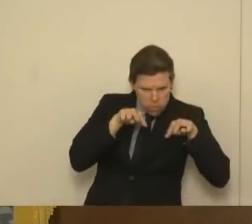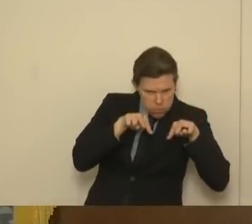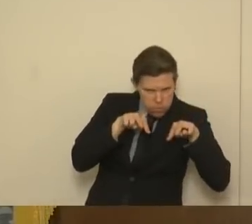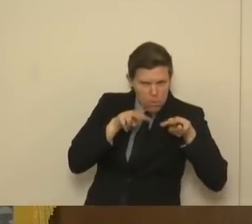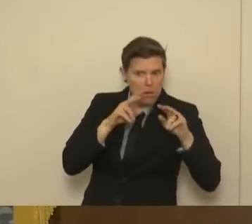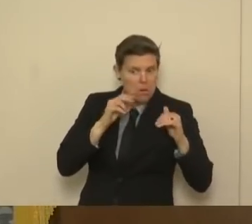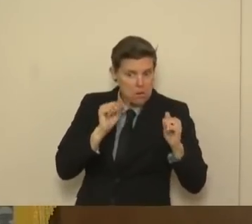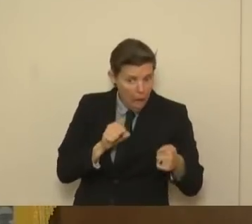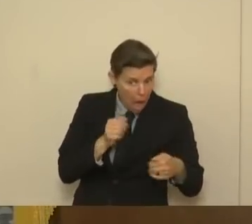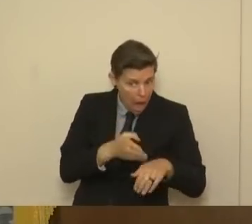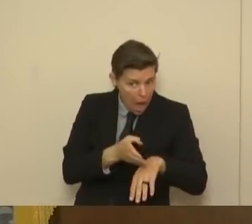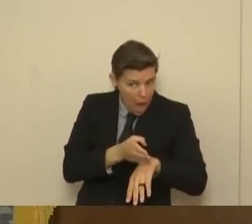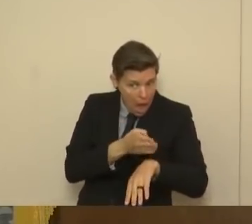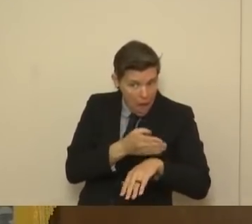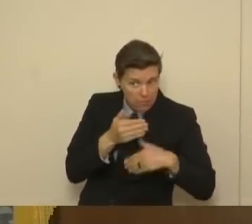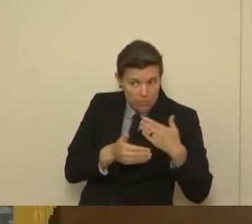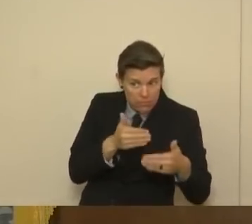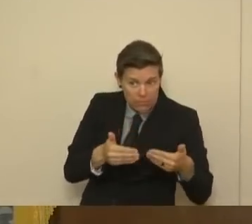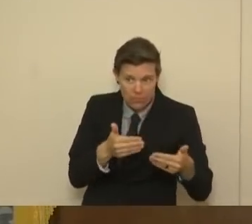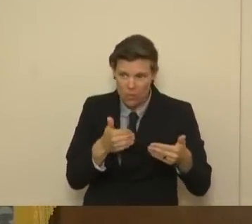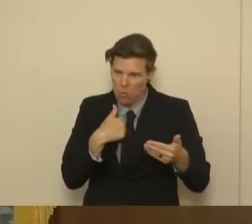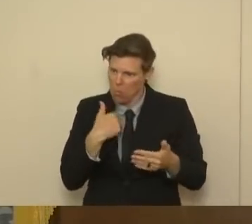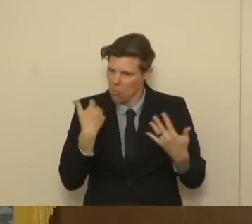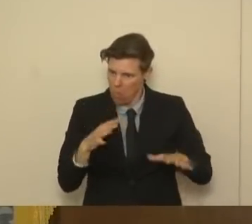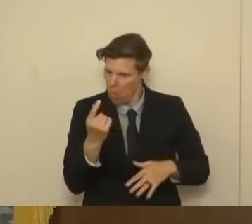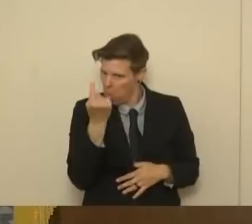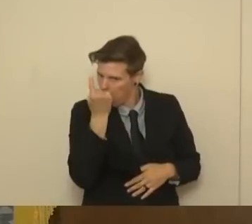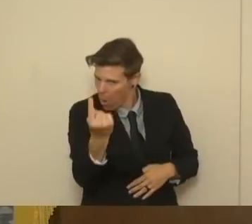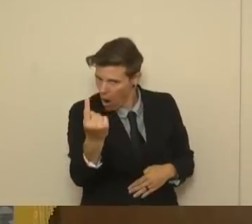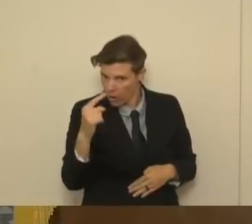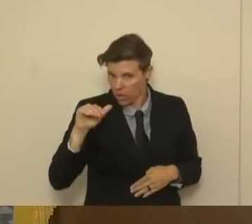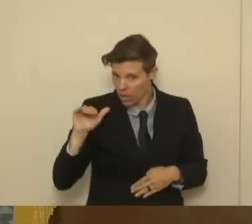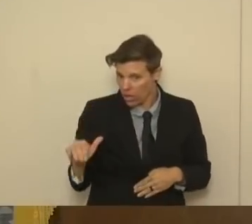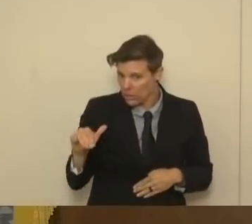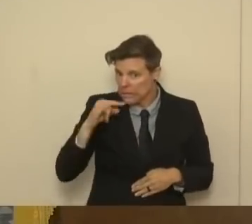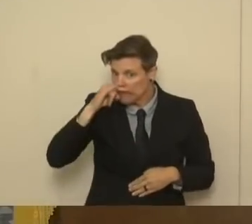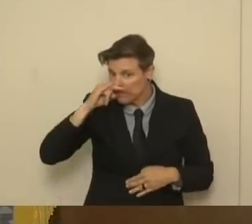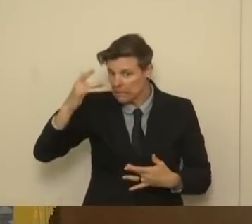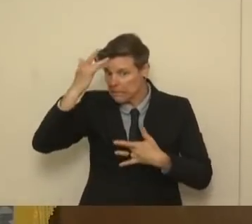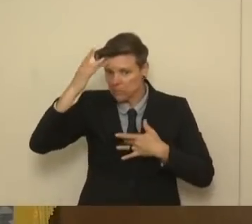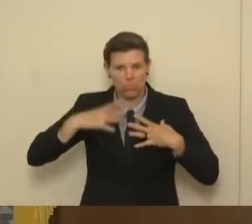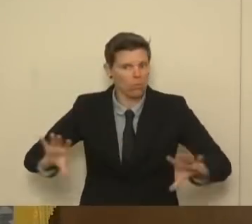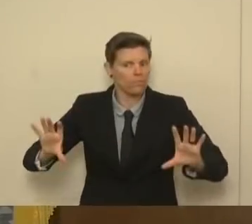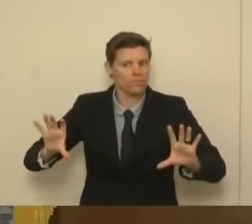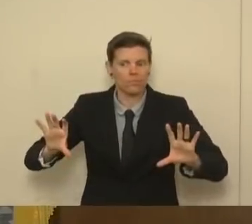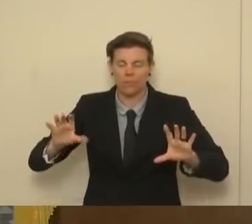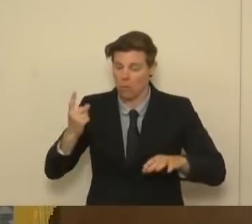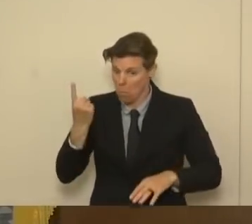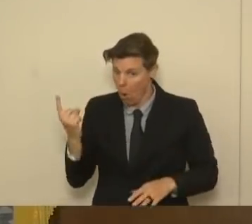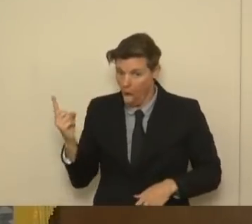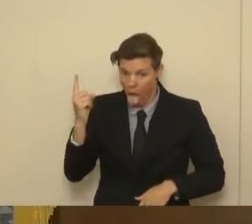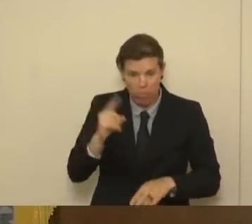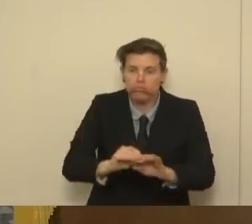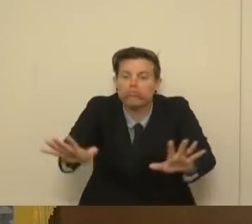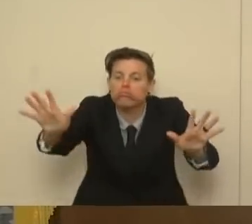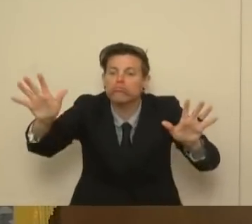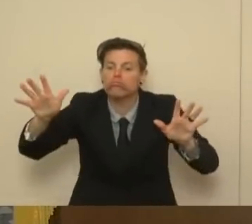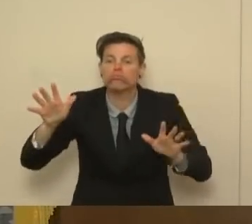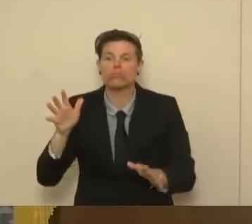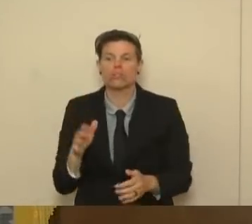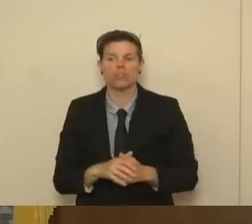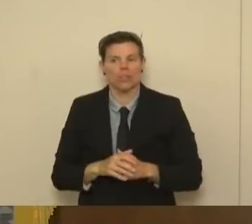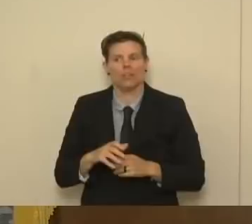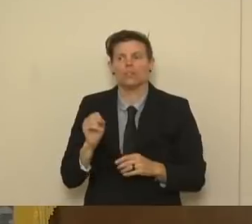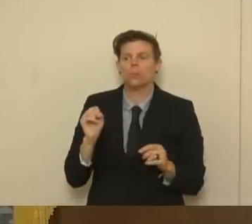child. And for people in this state and around the country that don't think you lose children to COVID, certainly